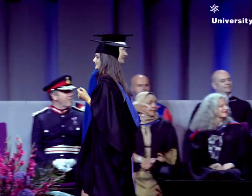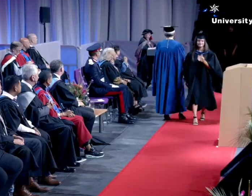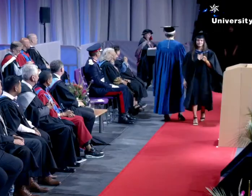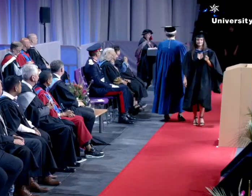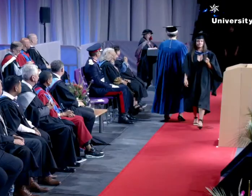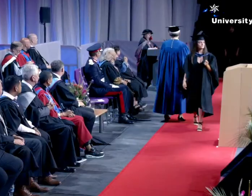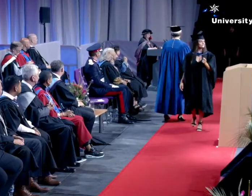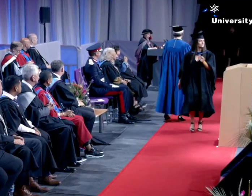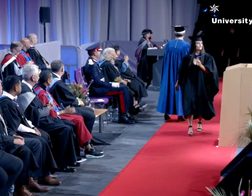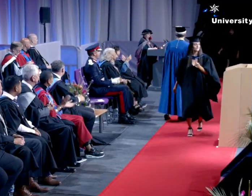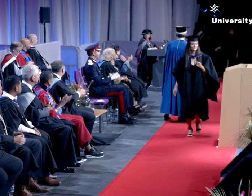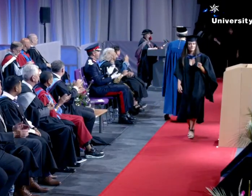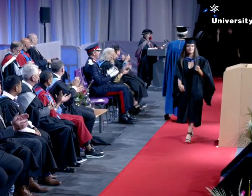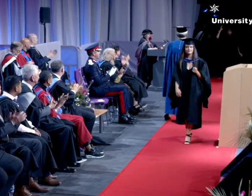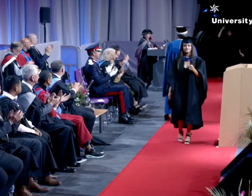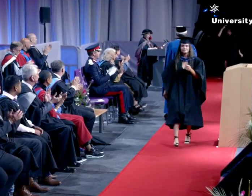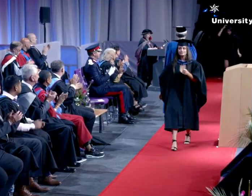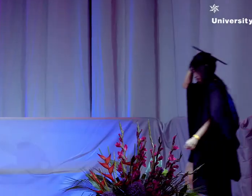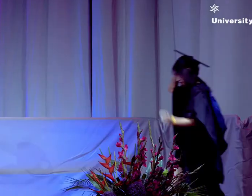Bo Kyung Kwon.